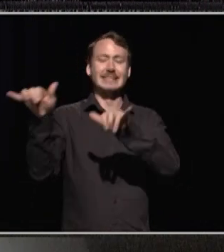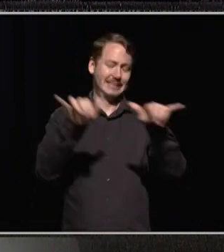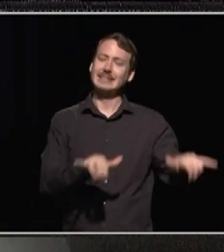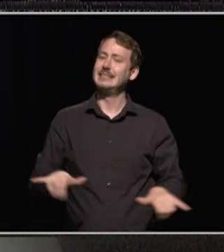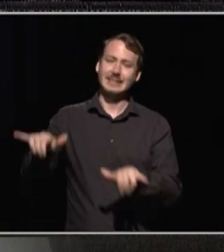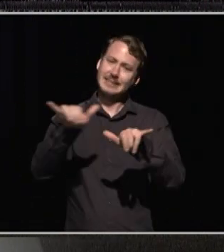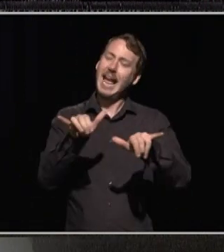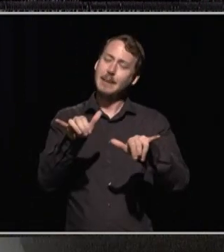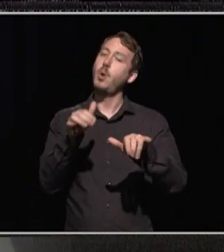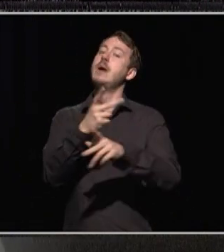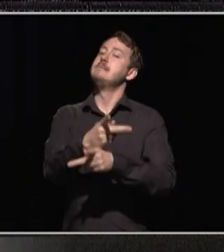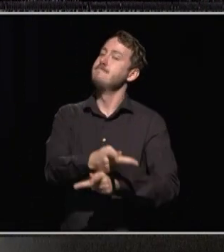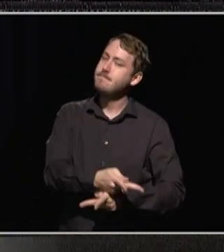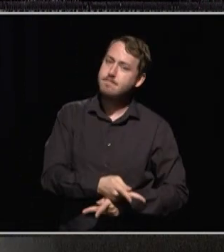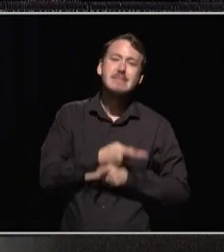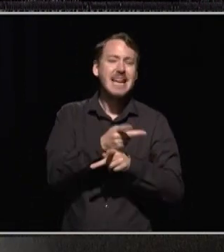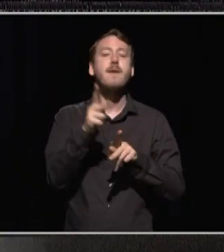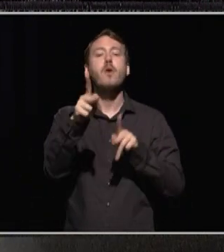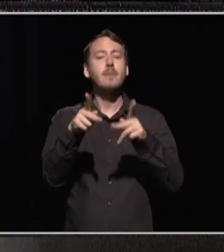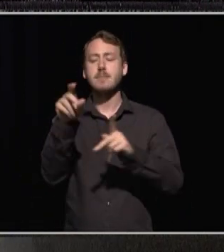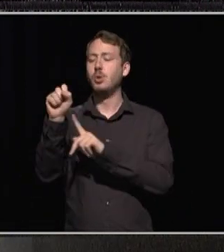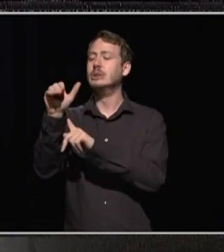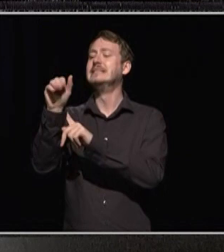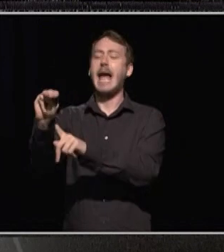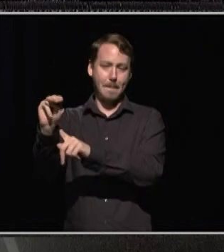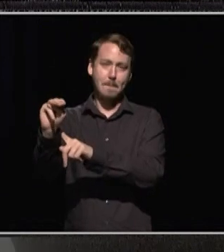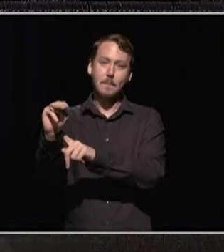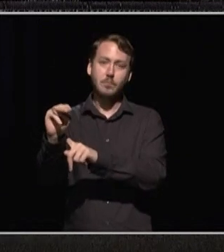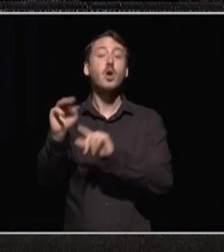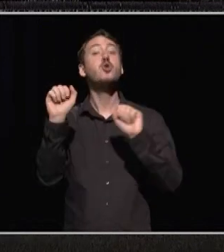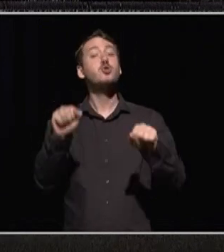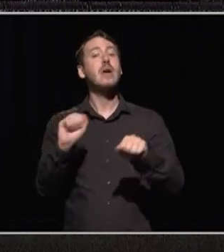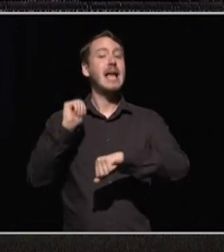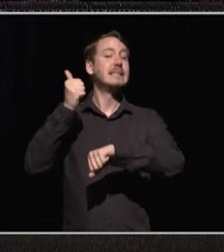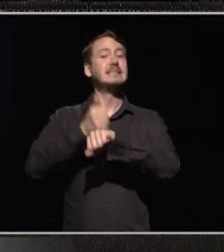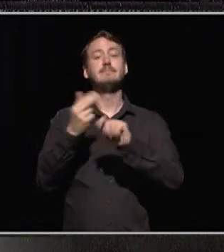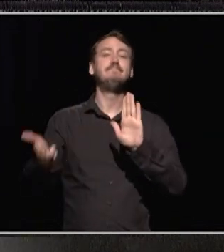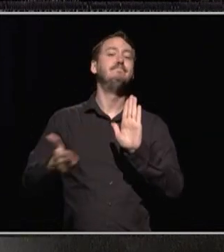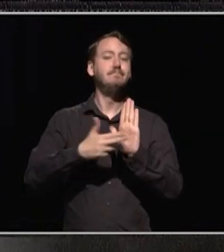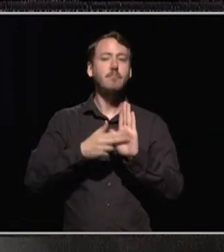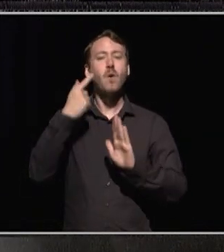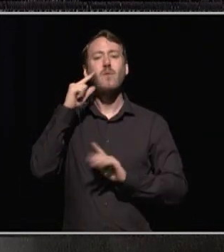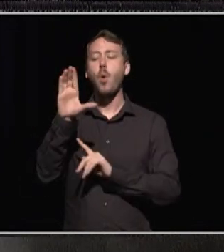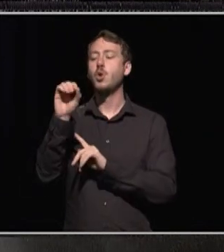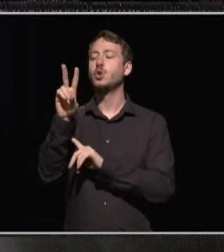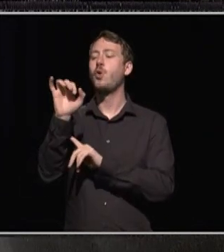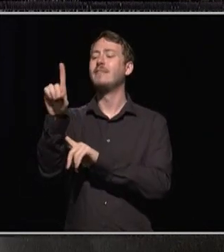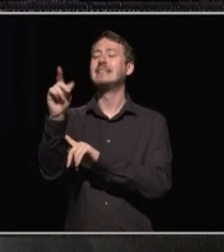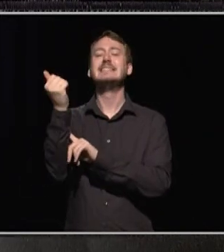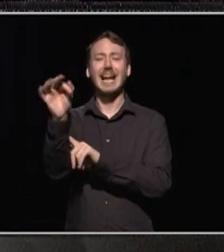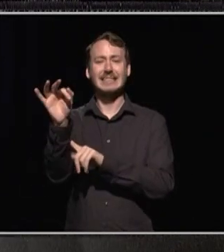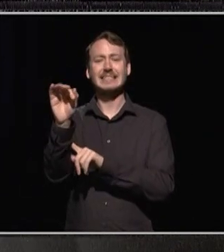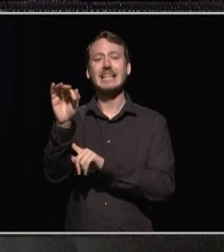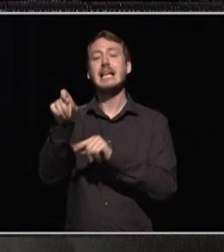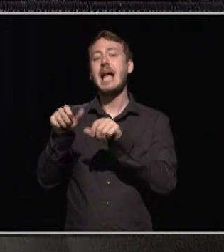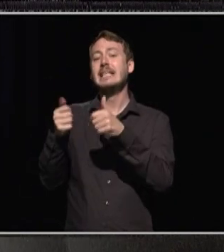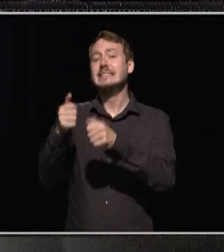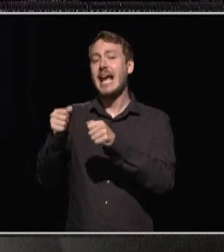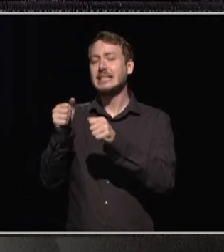the information to protect yourself. As always, you can subscribe to the latest on COVID-19 in our community by texting COSA-GOV